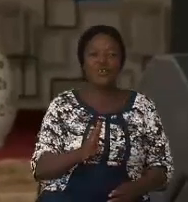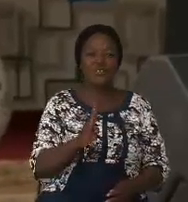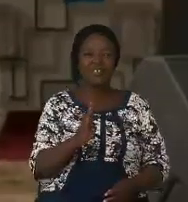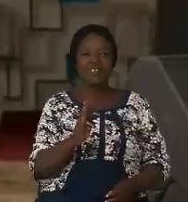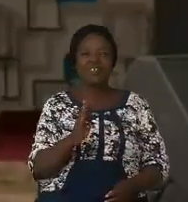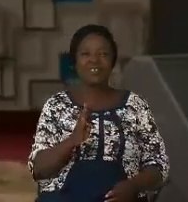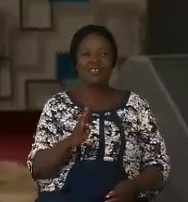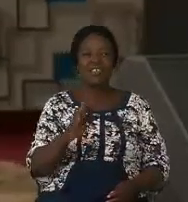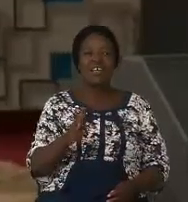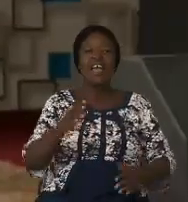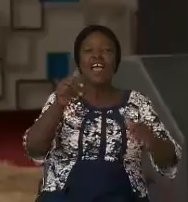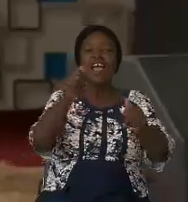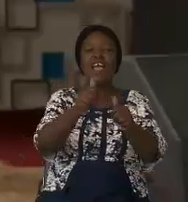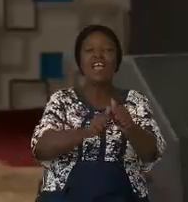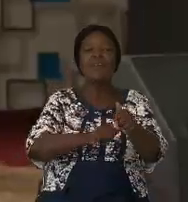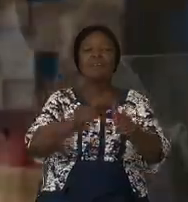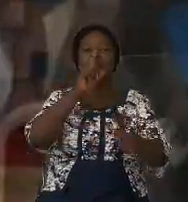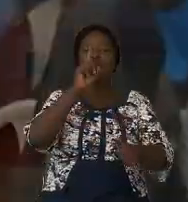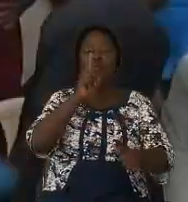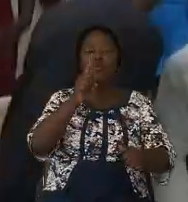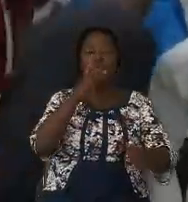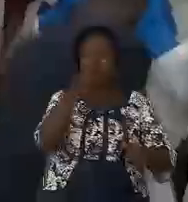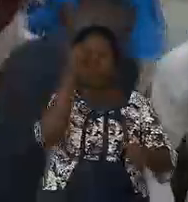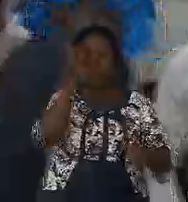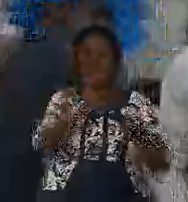sir. Praise God.